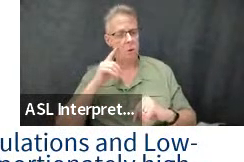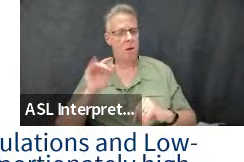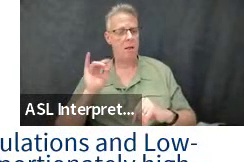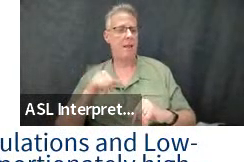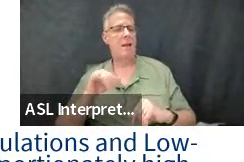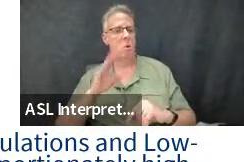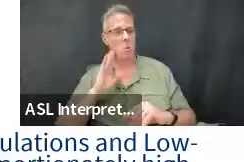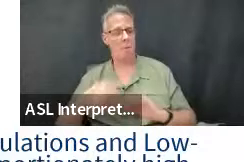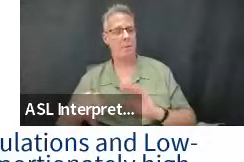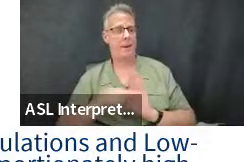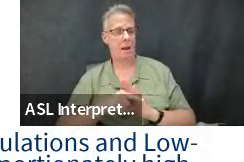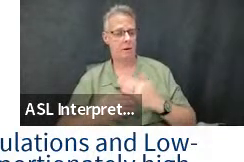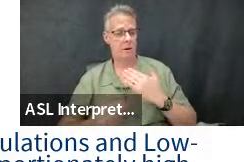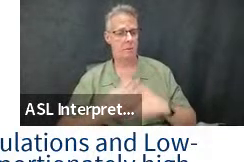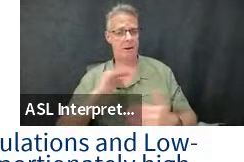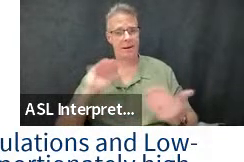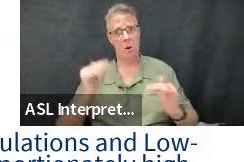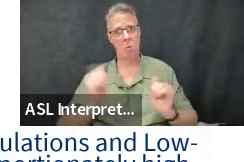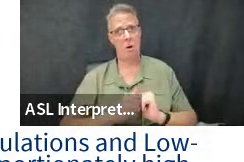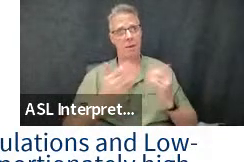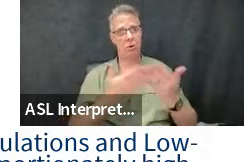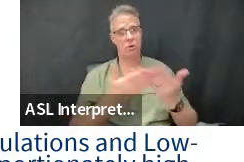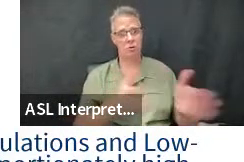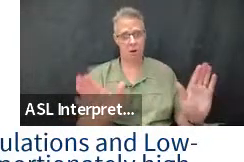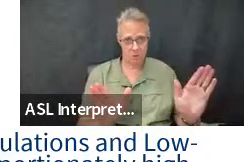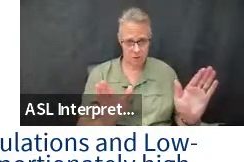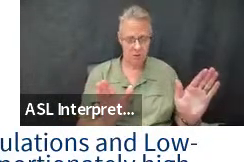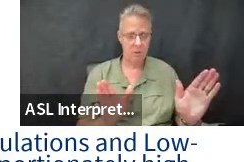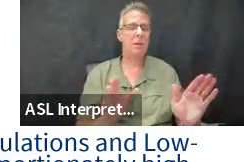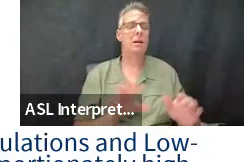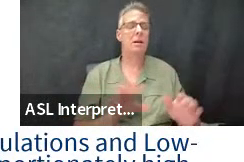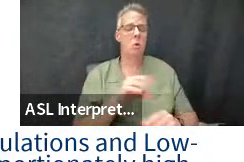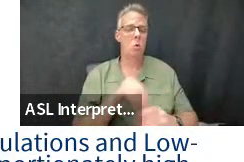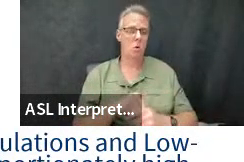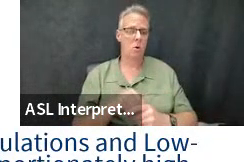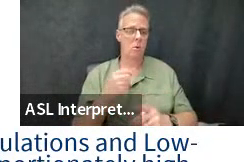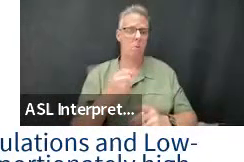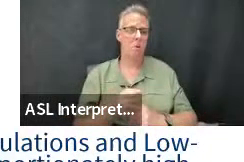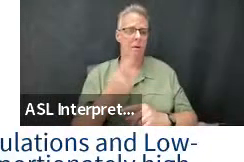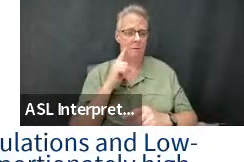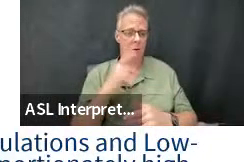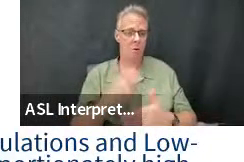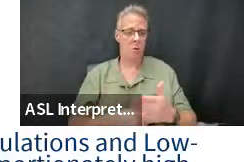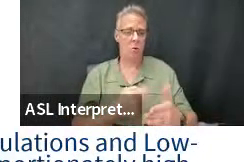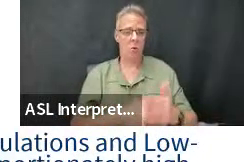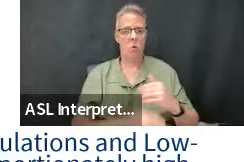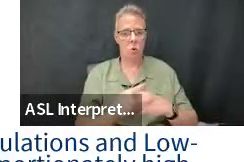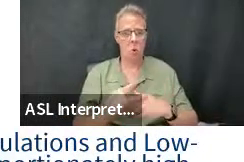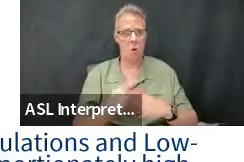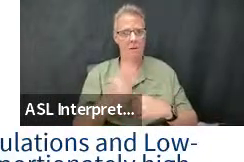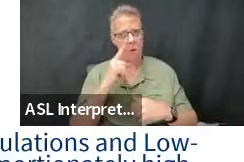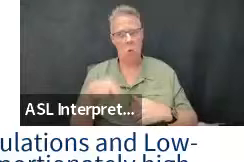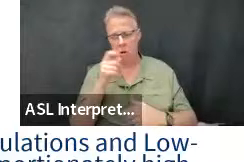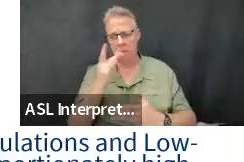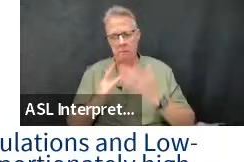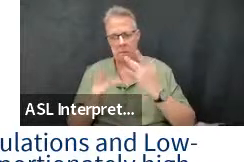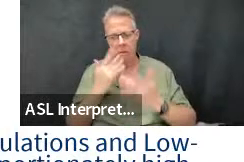adverse impact compared to the general population includes the impact of tolling on low-income